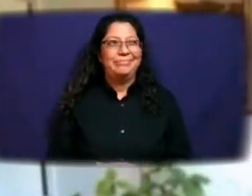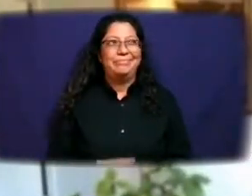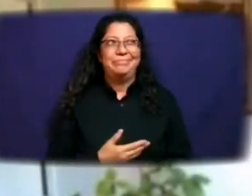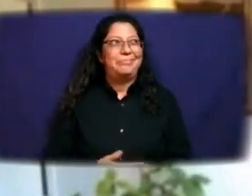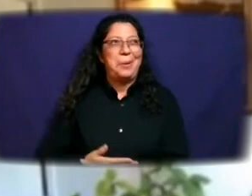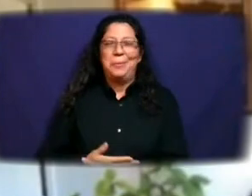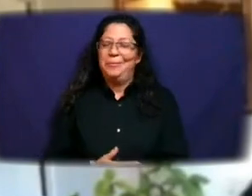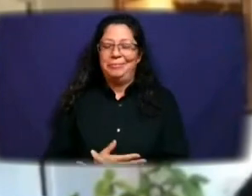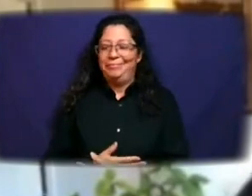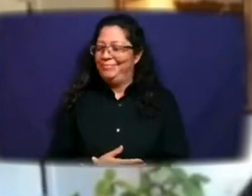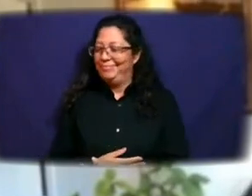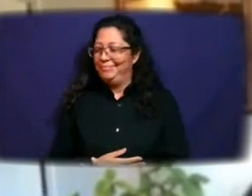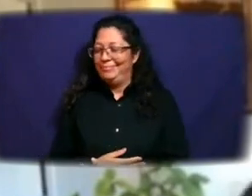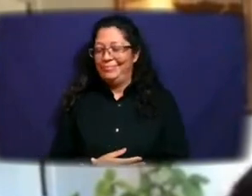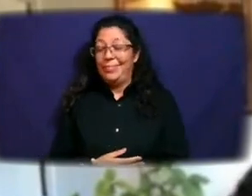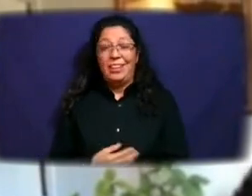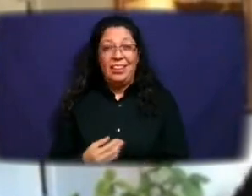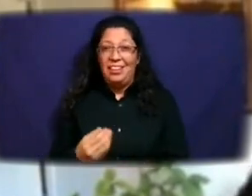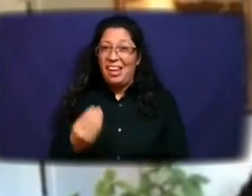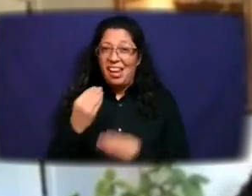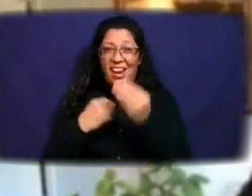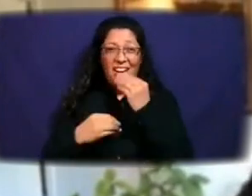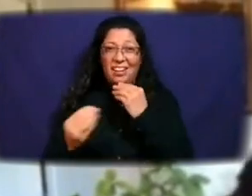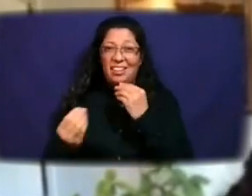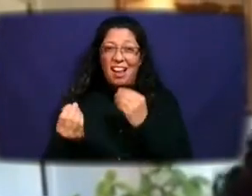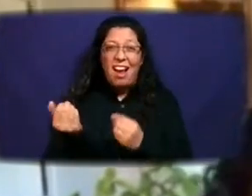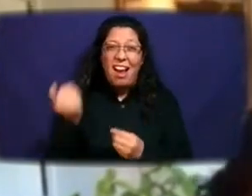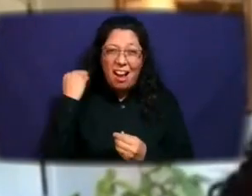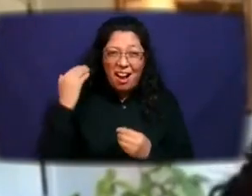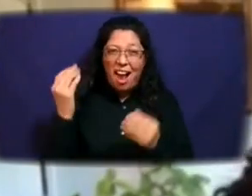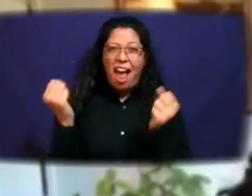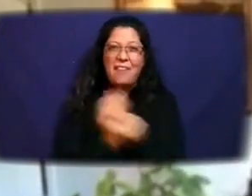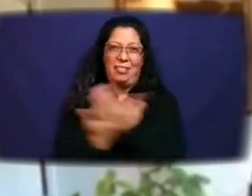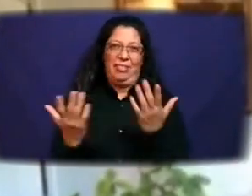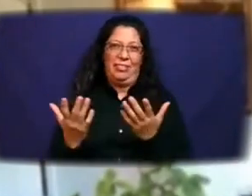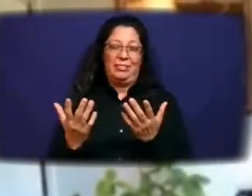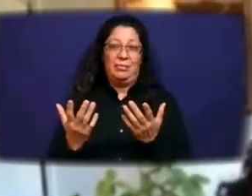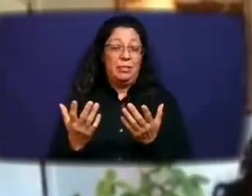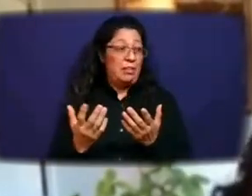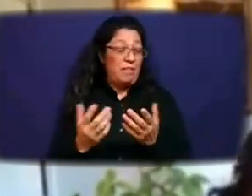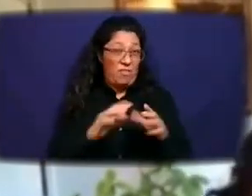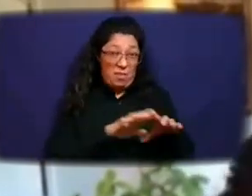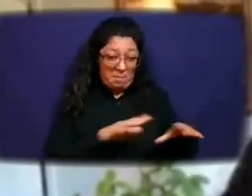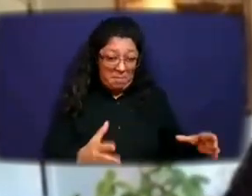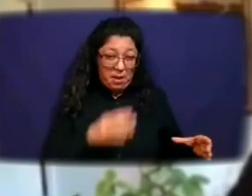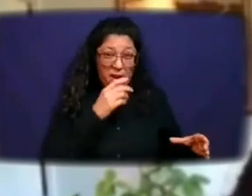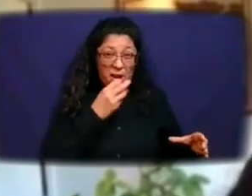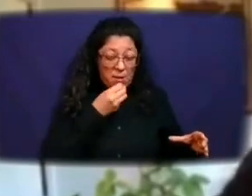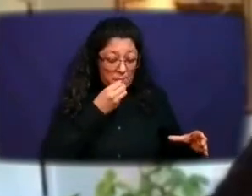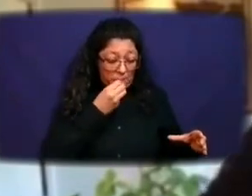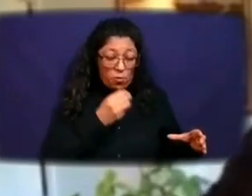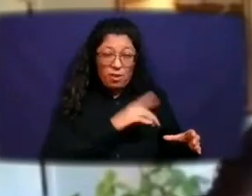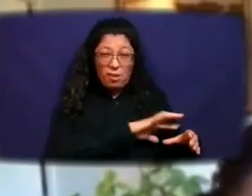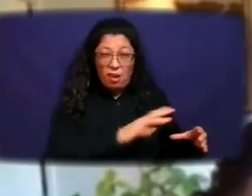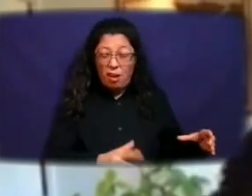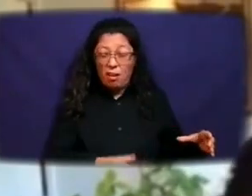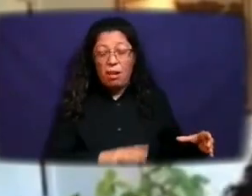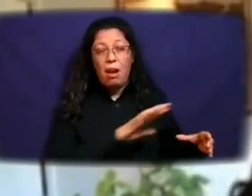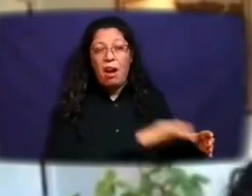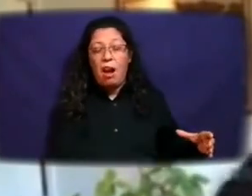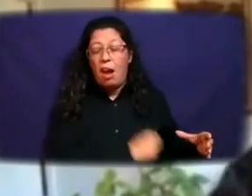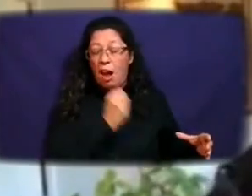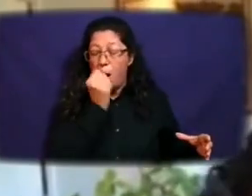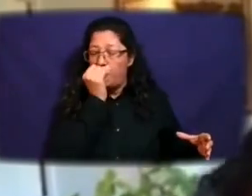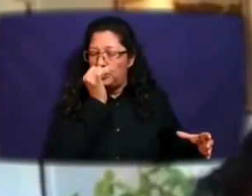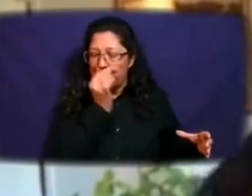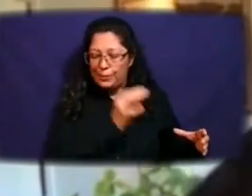Baby eats everything. If you're not careful, he will eat the food off of your plate. And the other